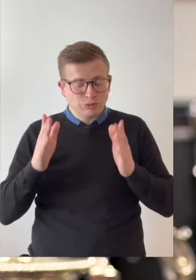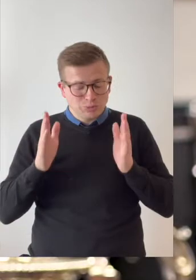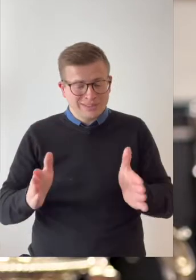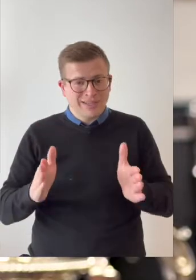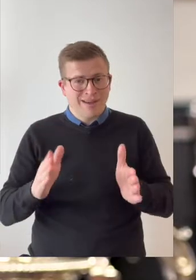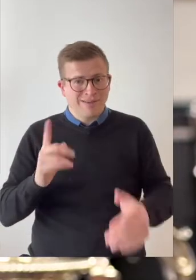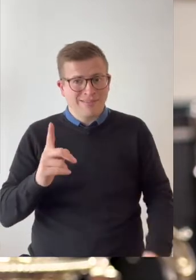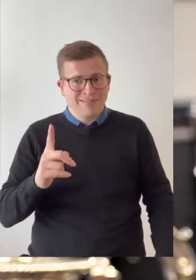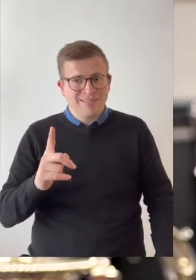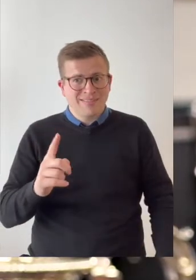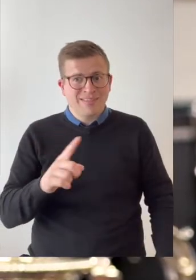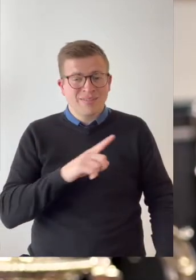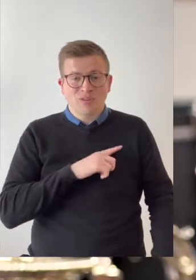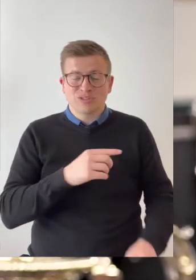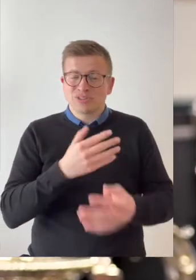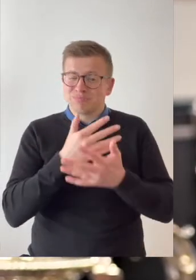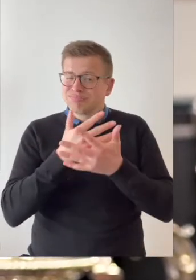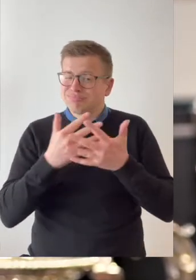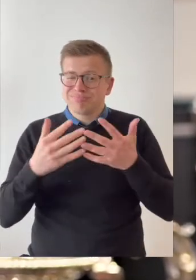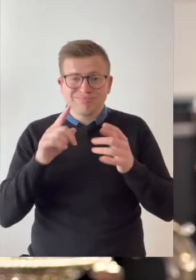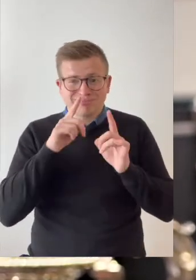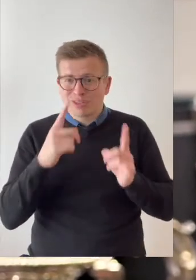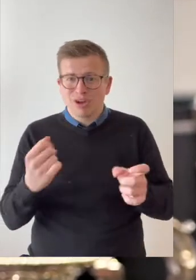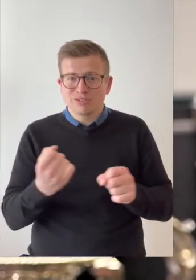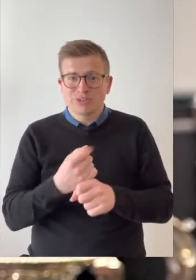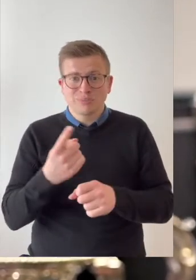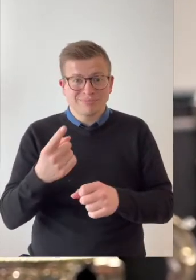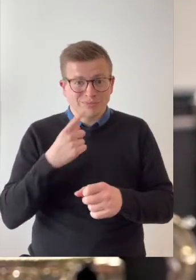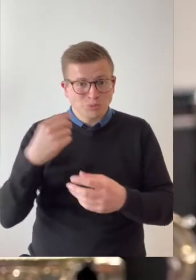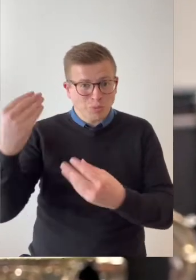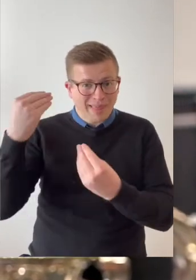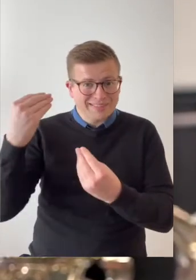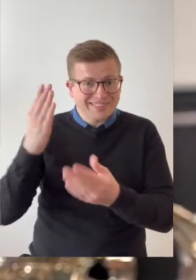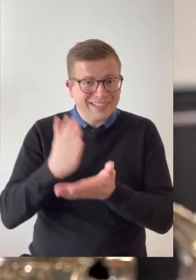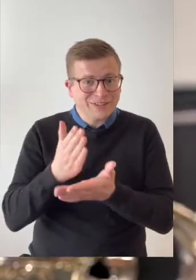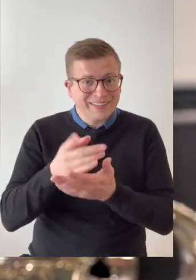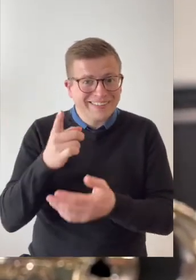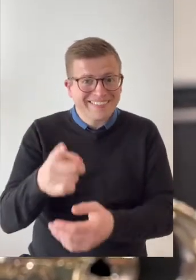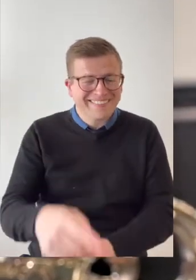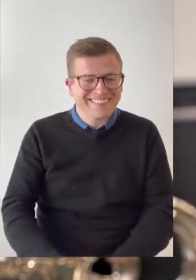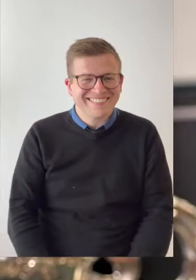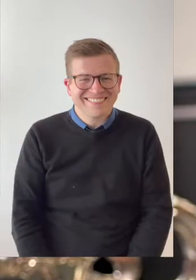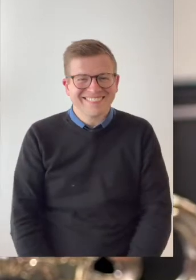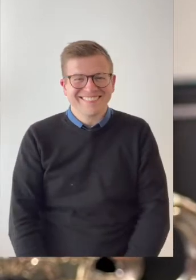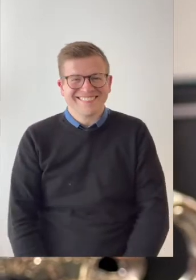that has, because there's loads I can't do. I could do with some lessons, actually.